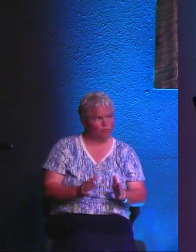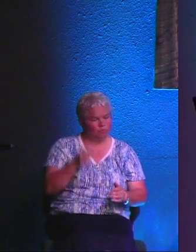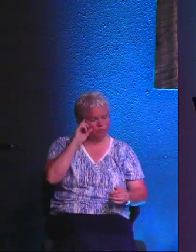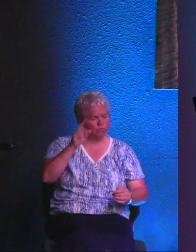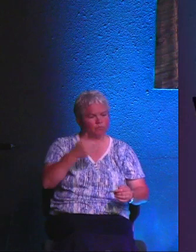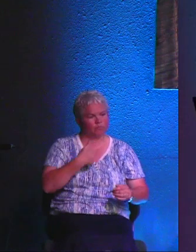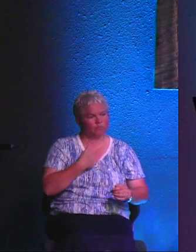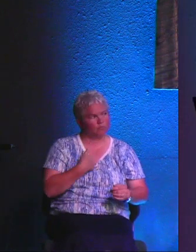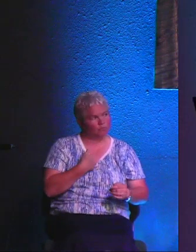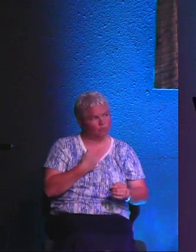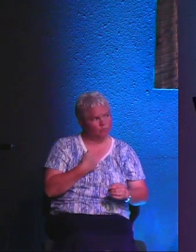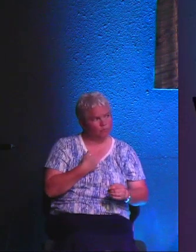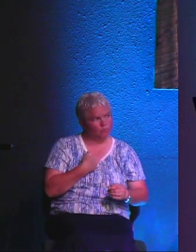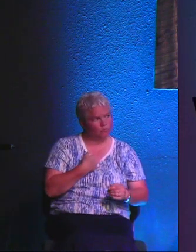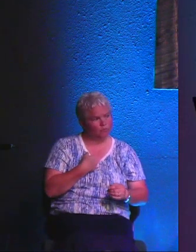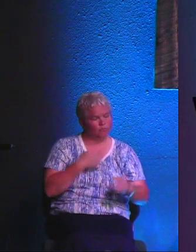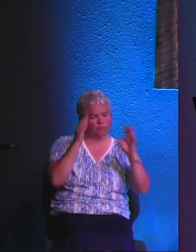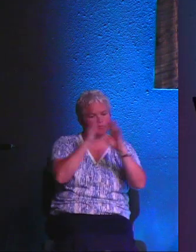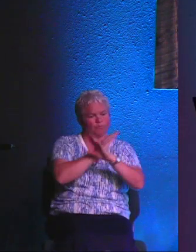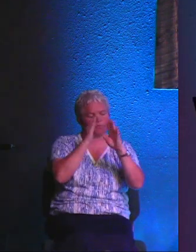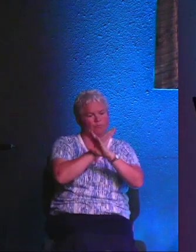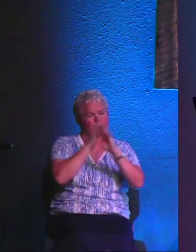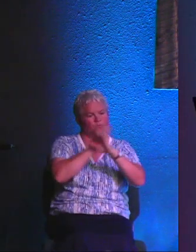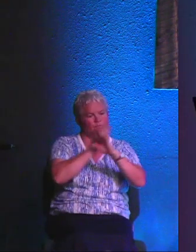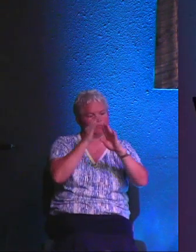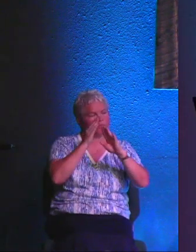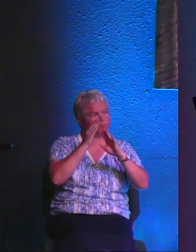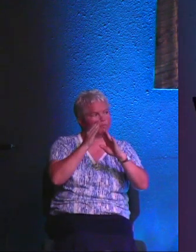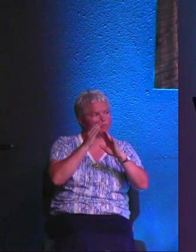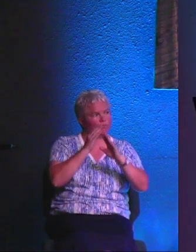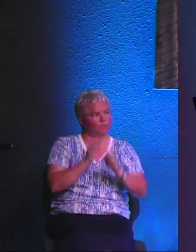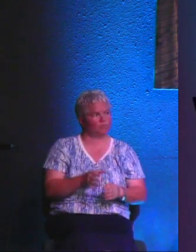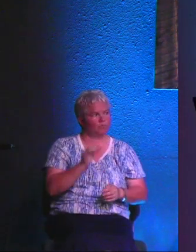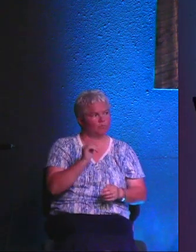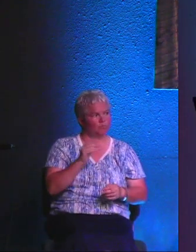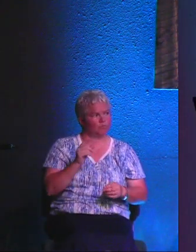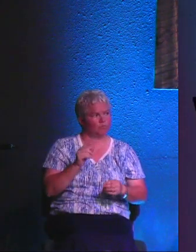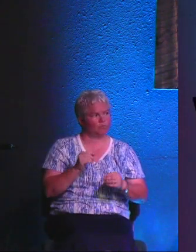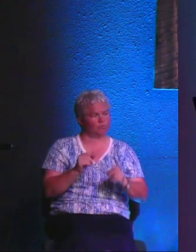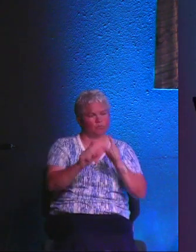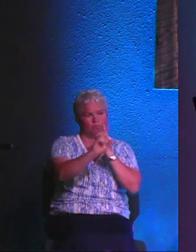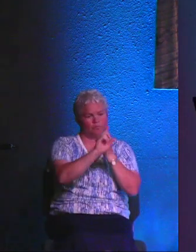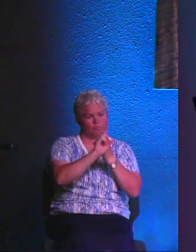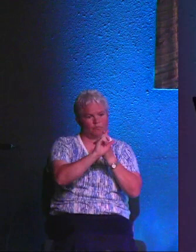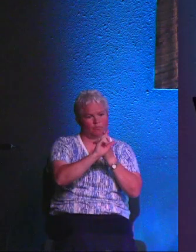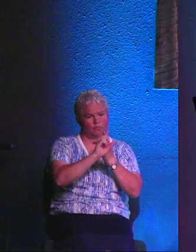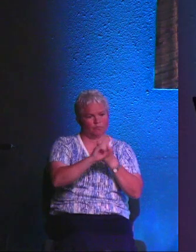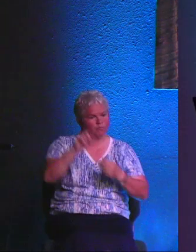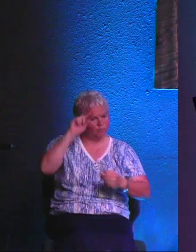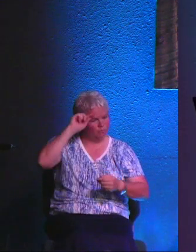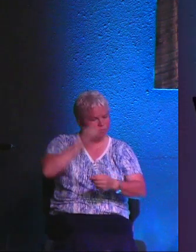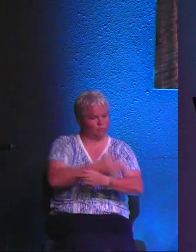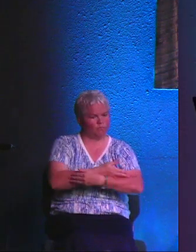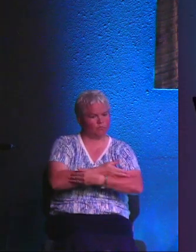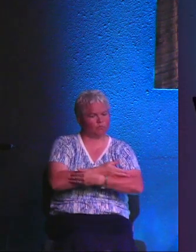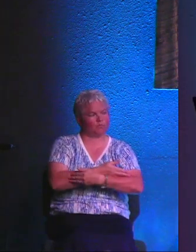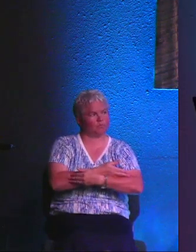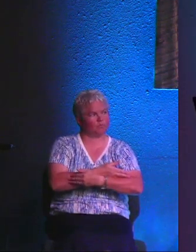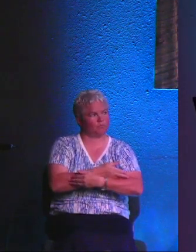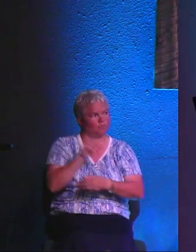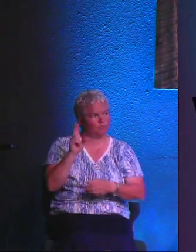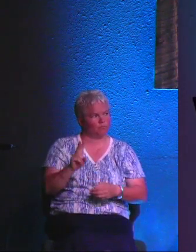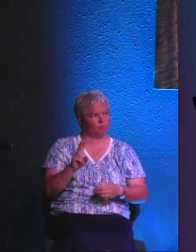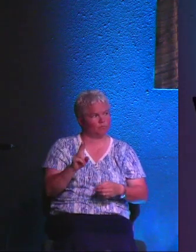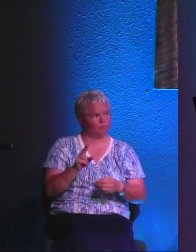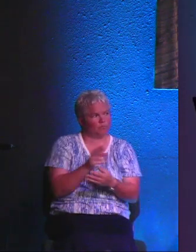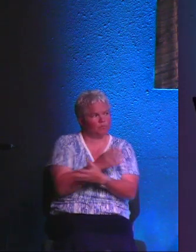way that we would fight for one another. I am slowly being reconciled with my oldest and youngest sons. As